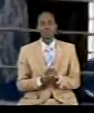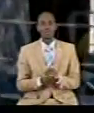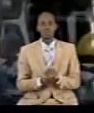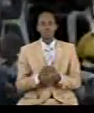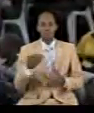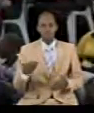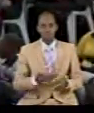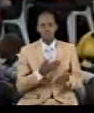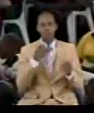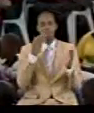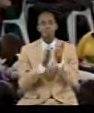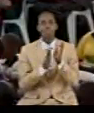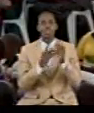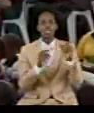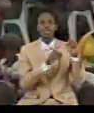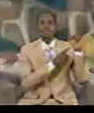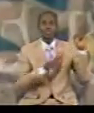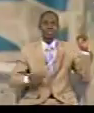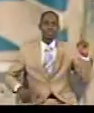Lord.